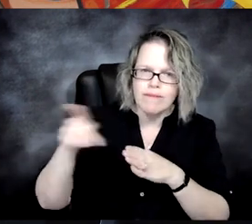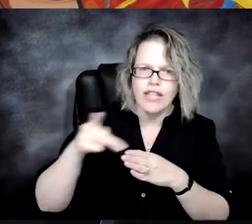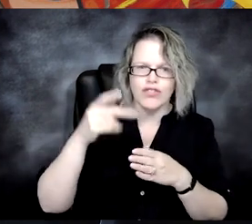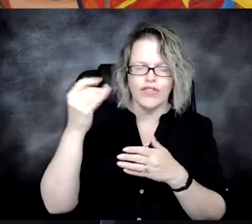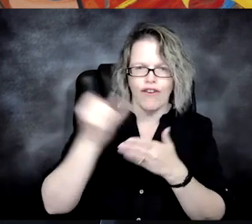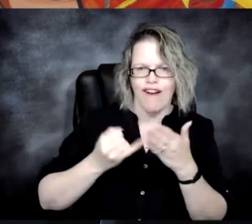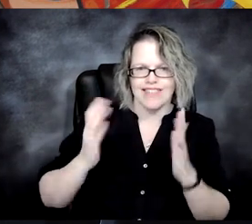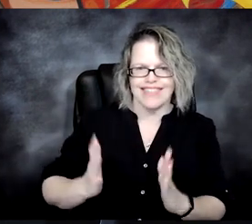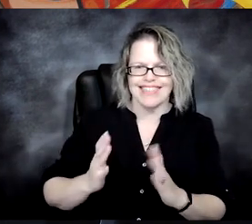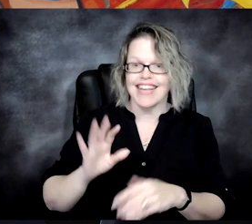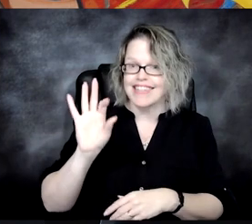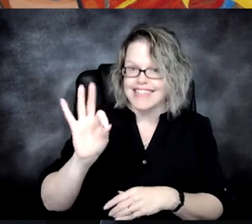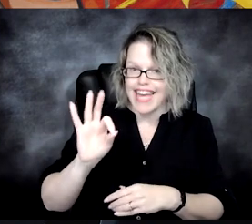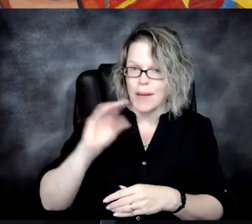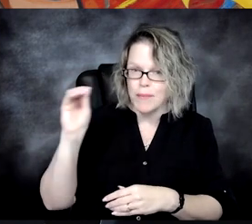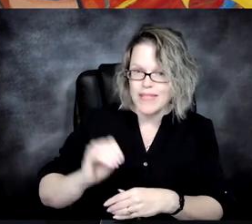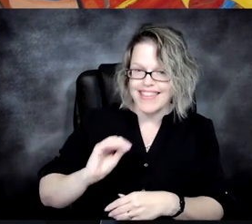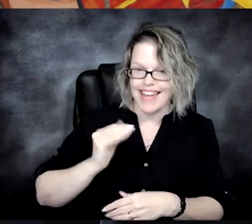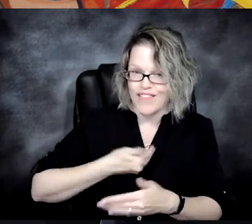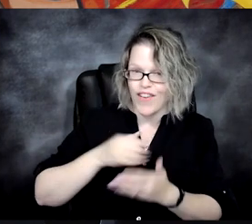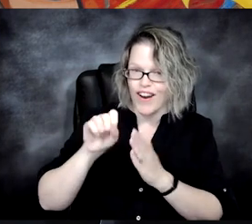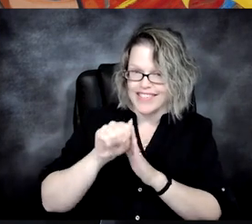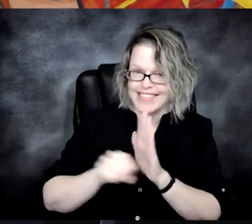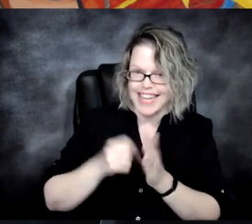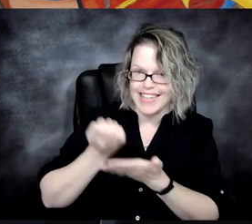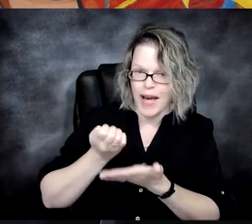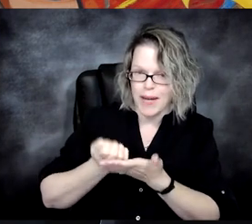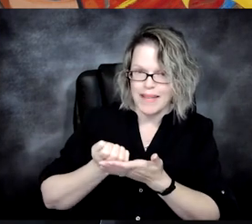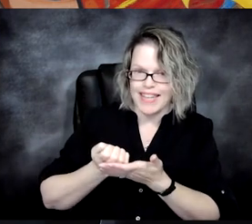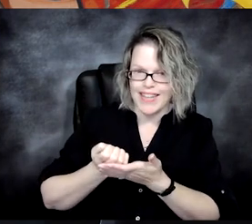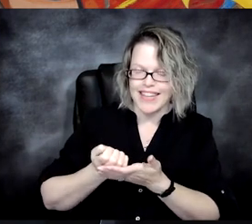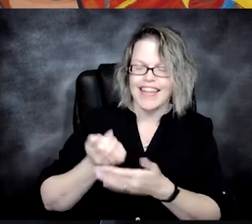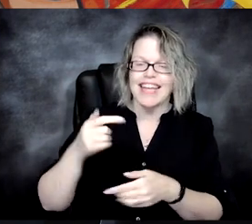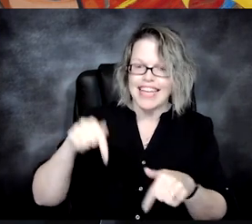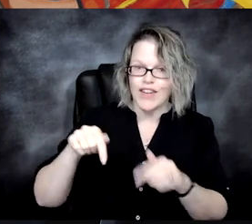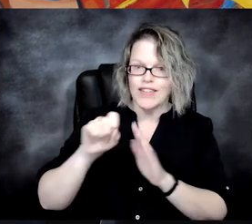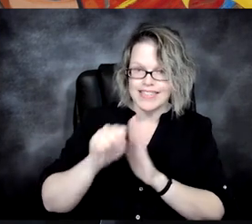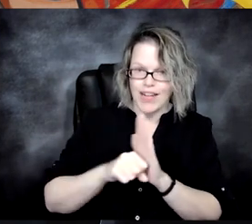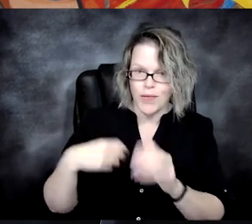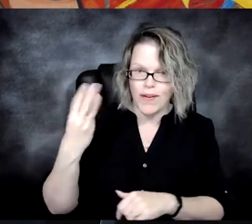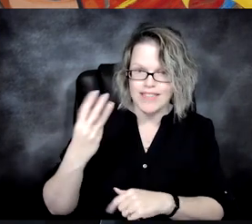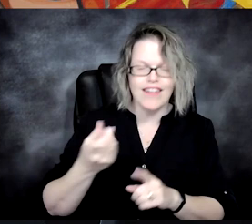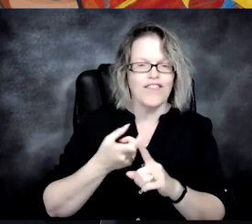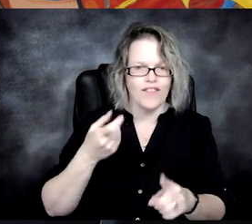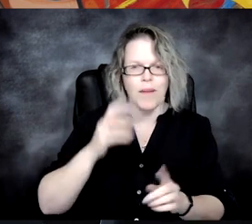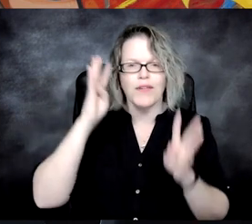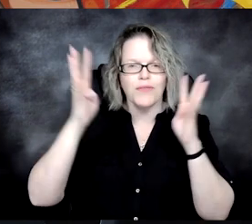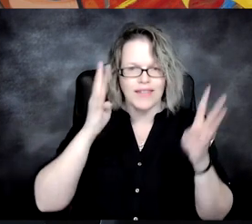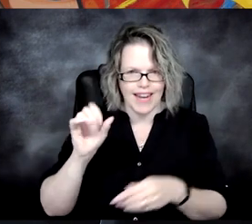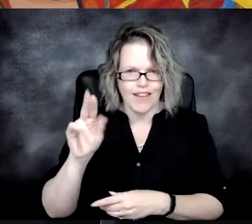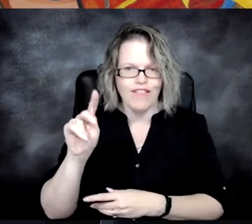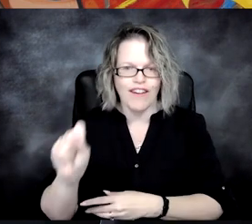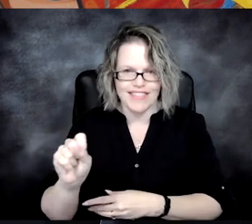almost 9% of our gross state product, 9% of our economy nearly in the state of Washington, comes from the arts, the creative arts and all of